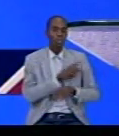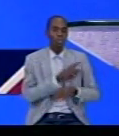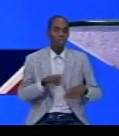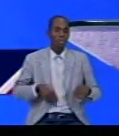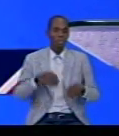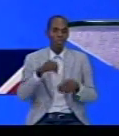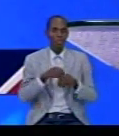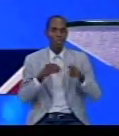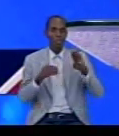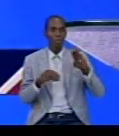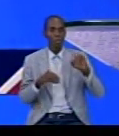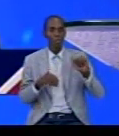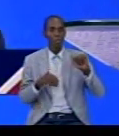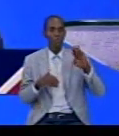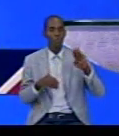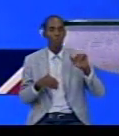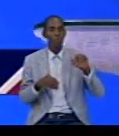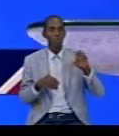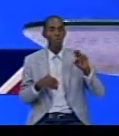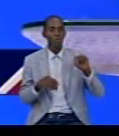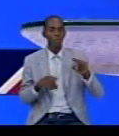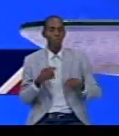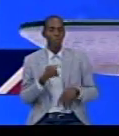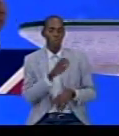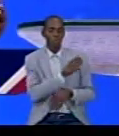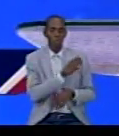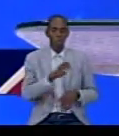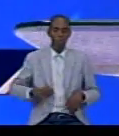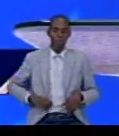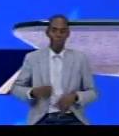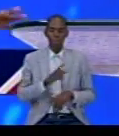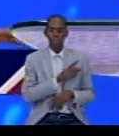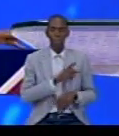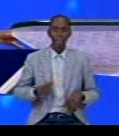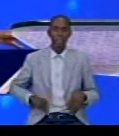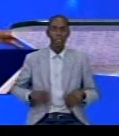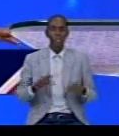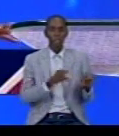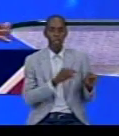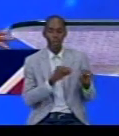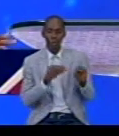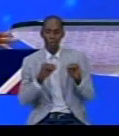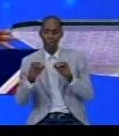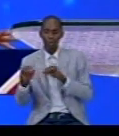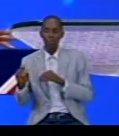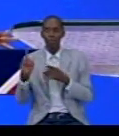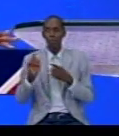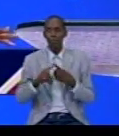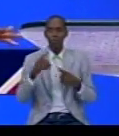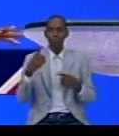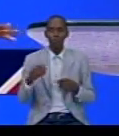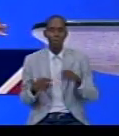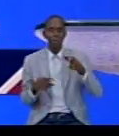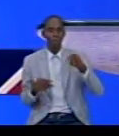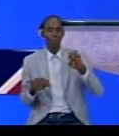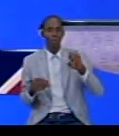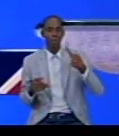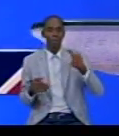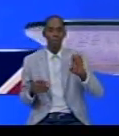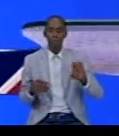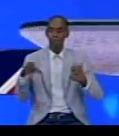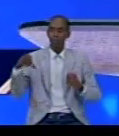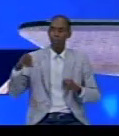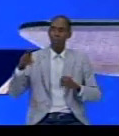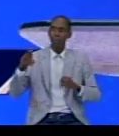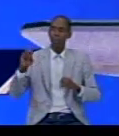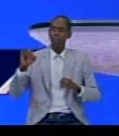an empire, an emperor, and then it goes on to the Medo-Persian empire, that is another kingdom that will